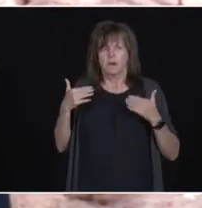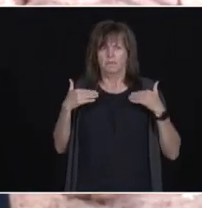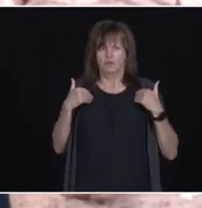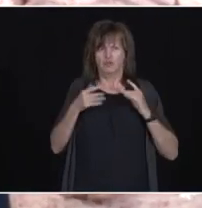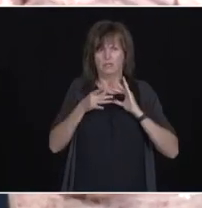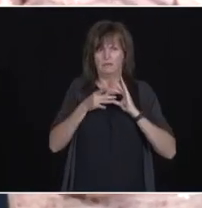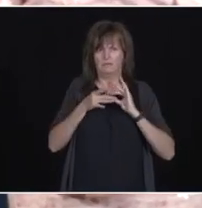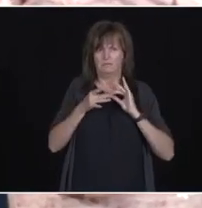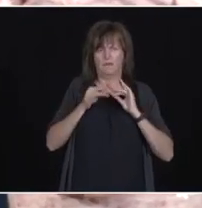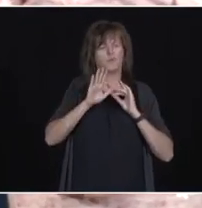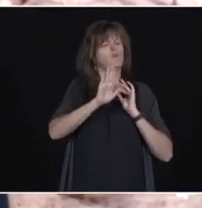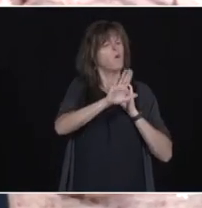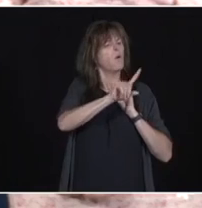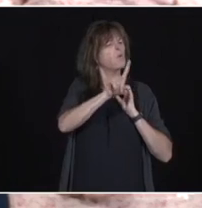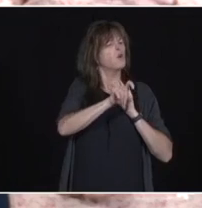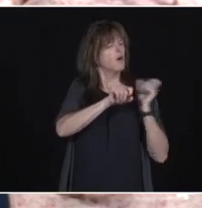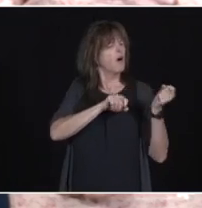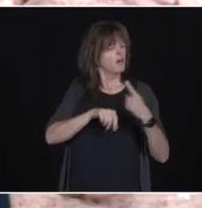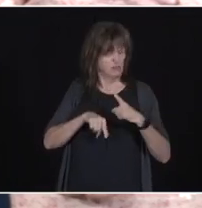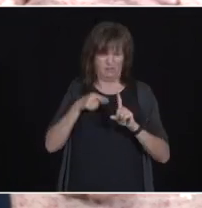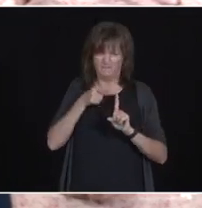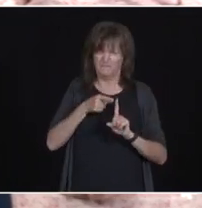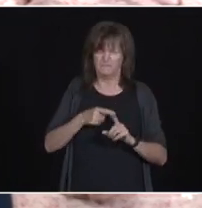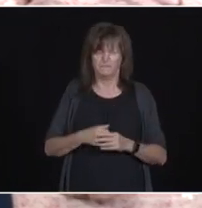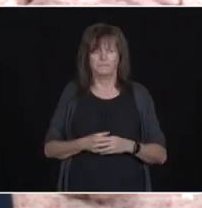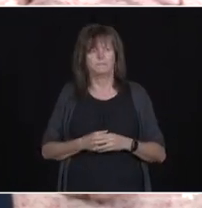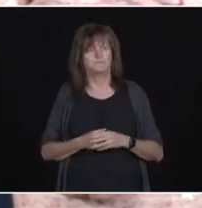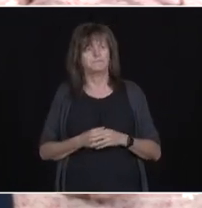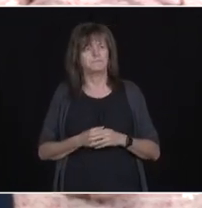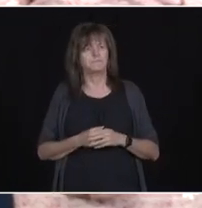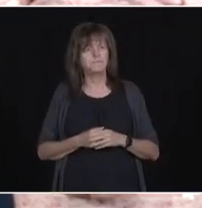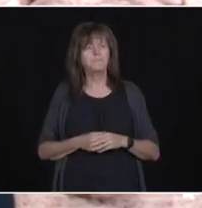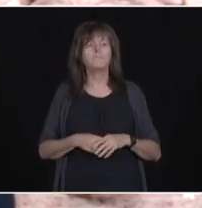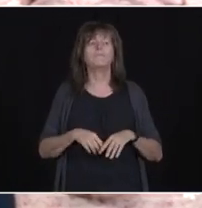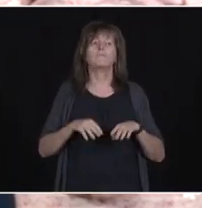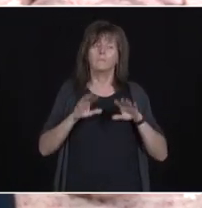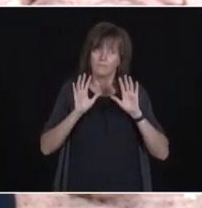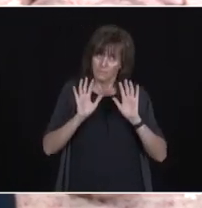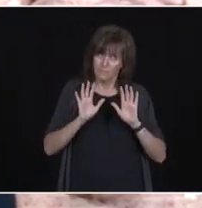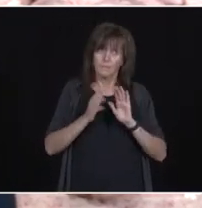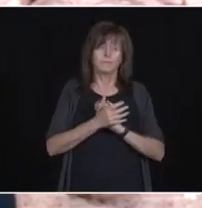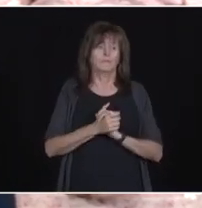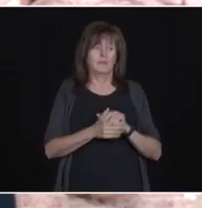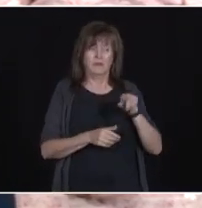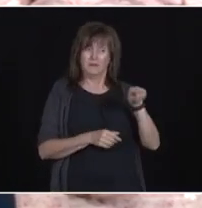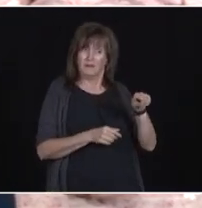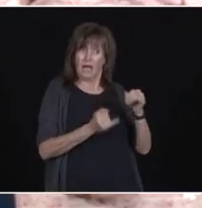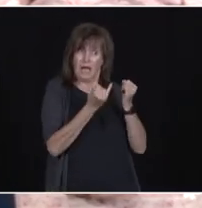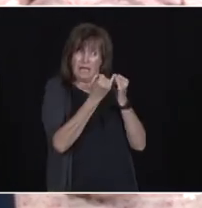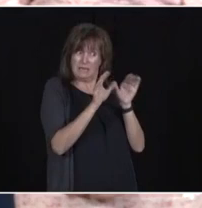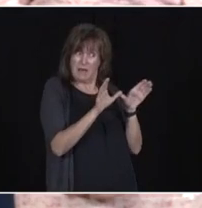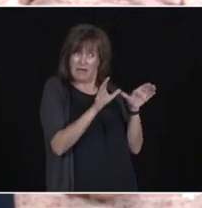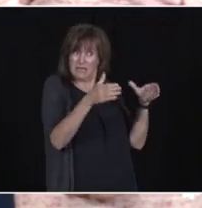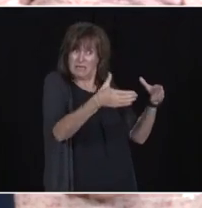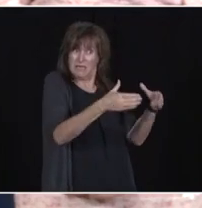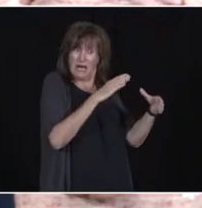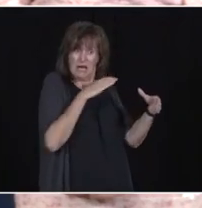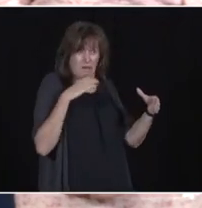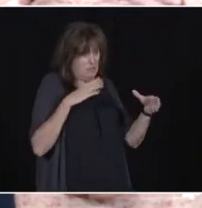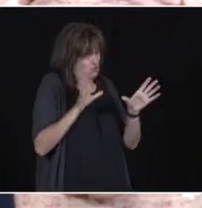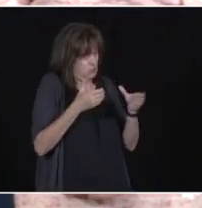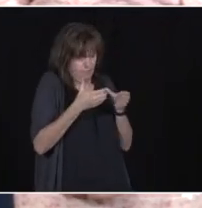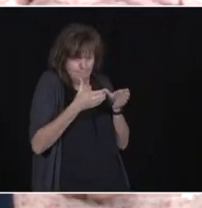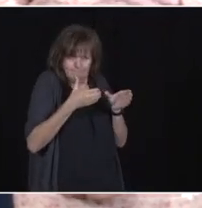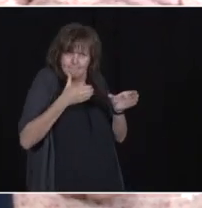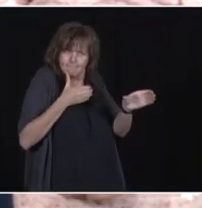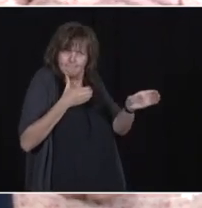Thank you. So as mentioned, it's an independent commission. So they have the ability to summon people. They have